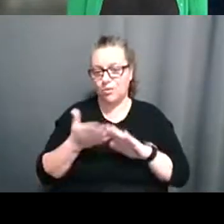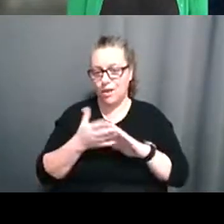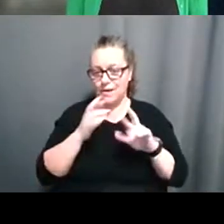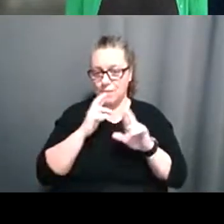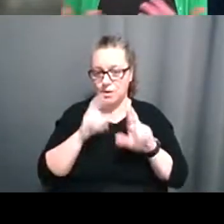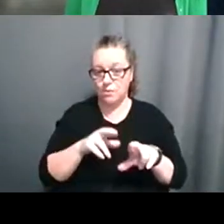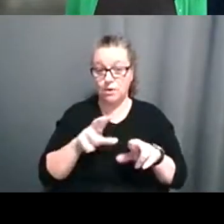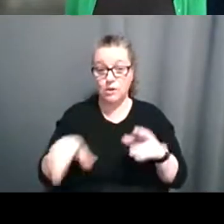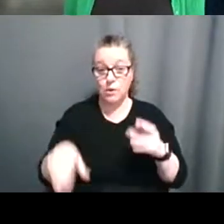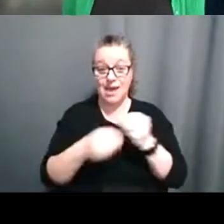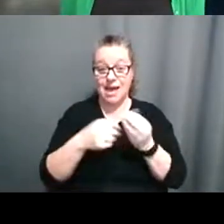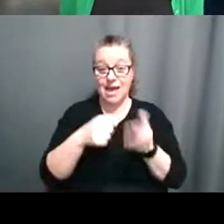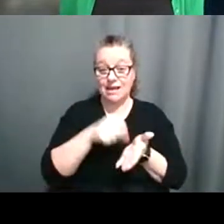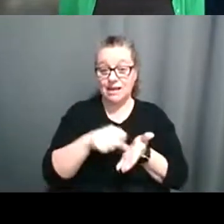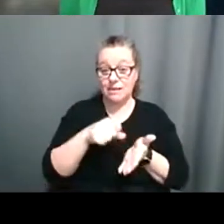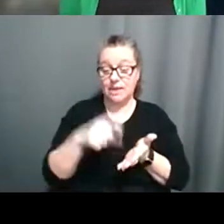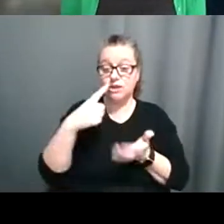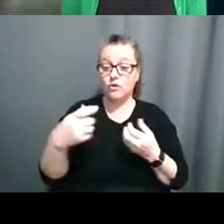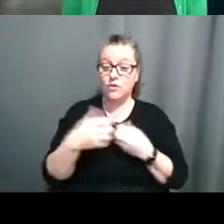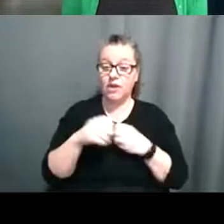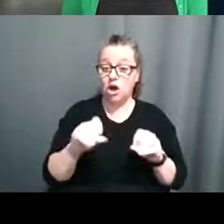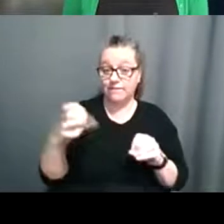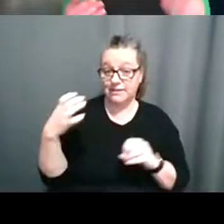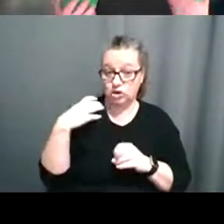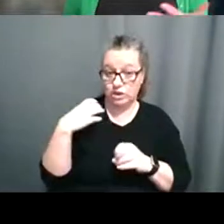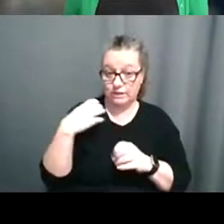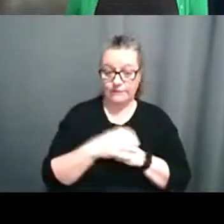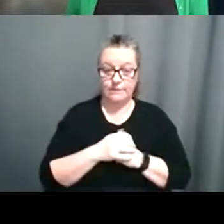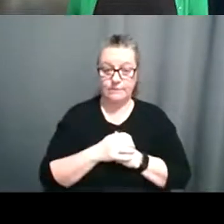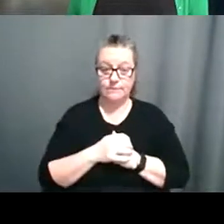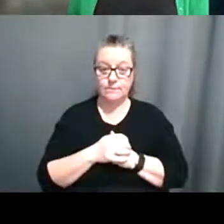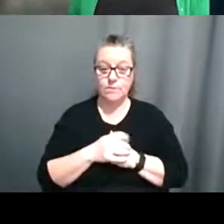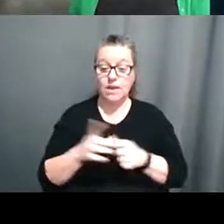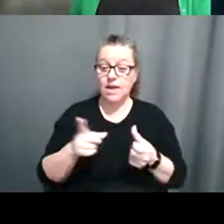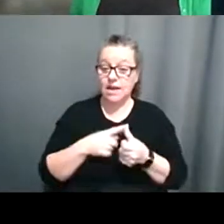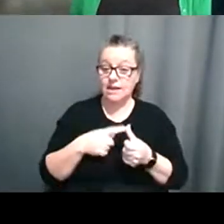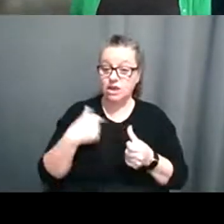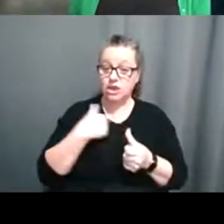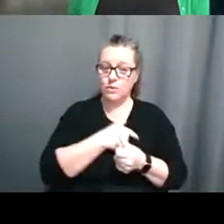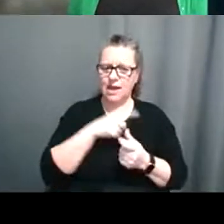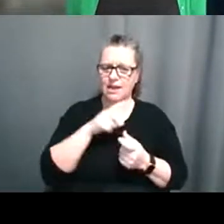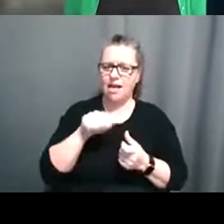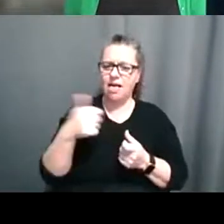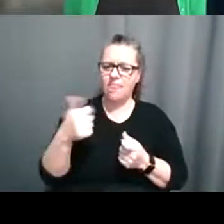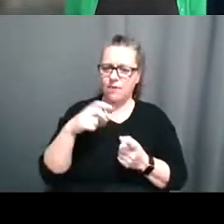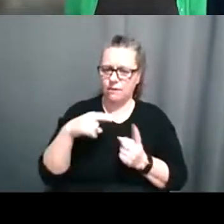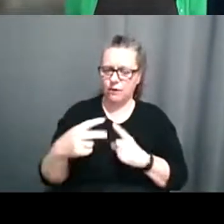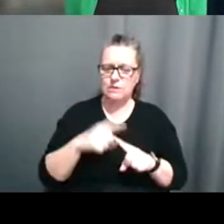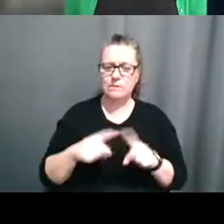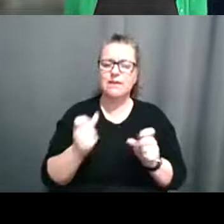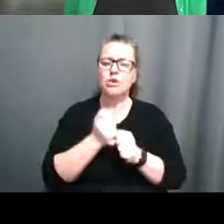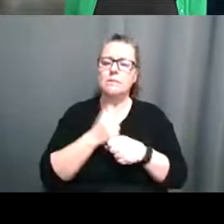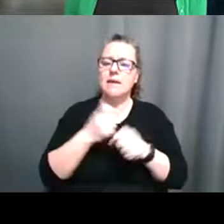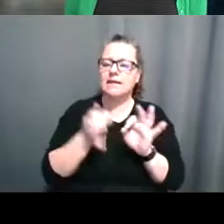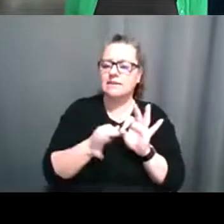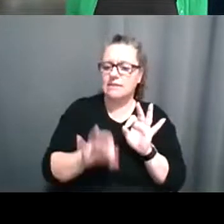a page just for the office chief. We initially had other views here, but to simplify things,